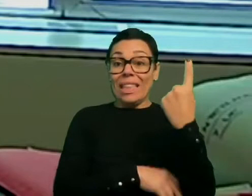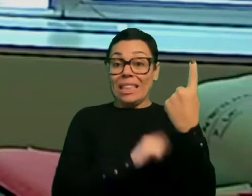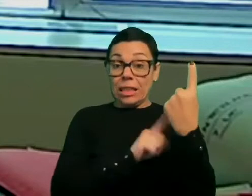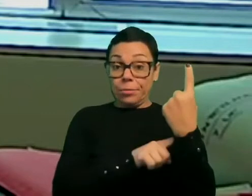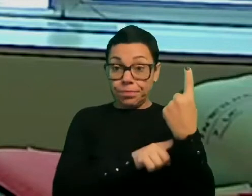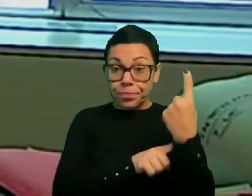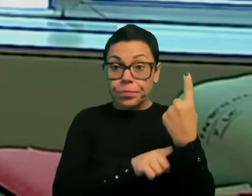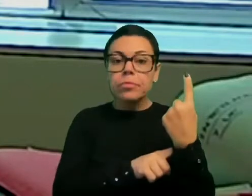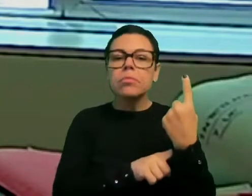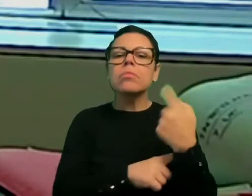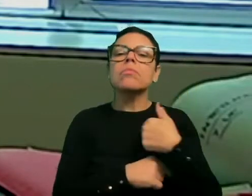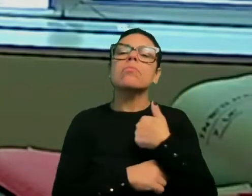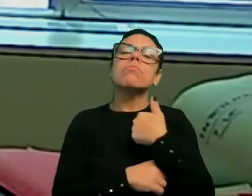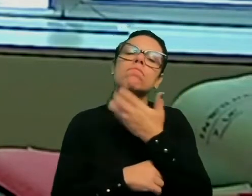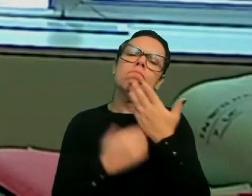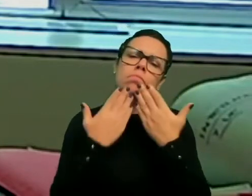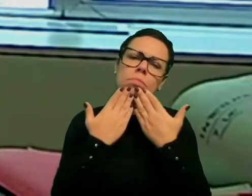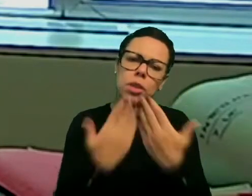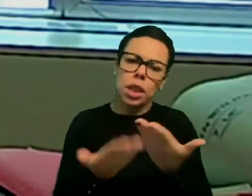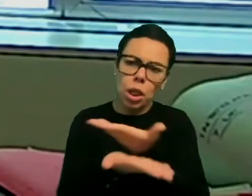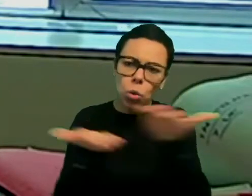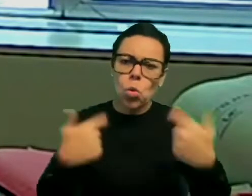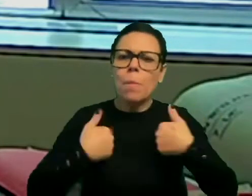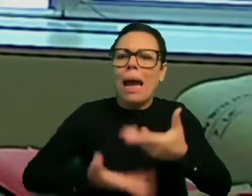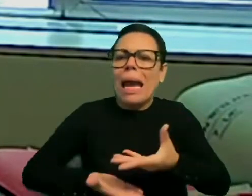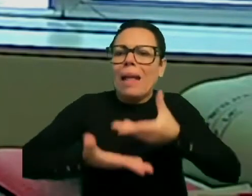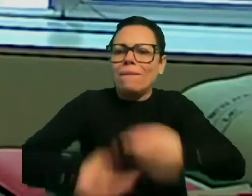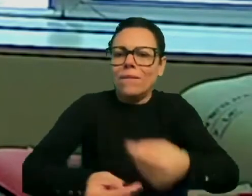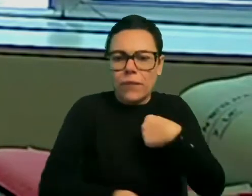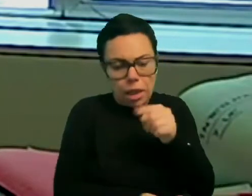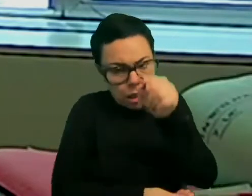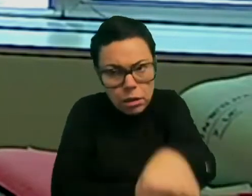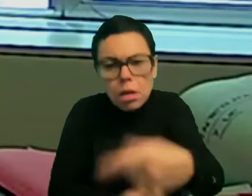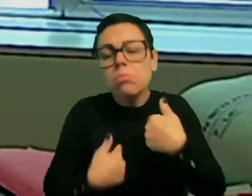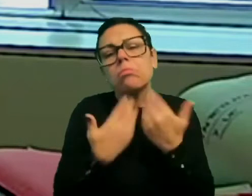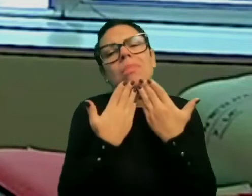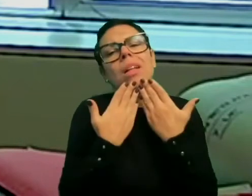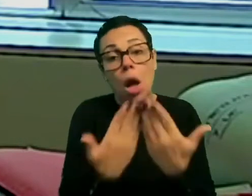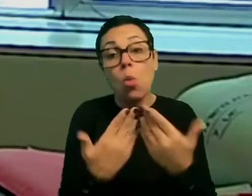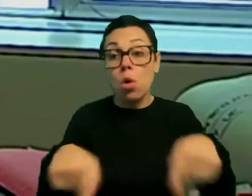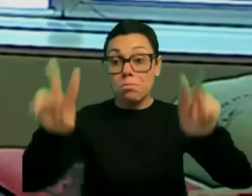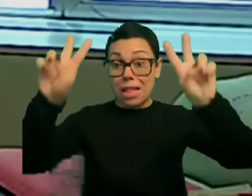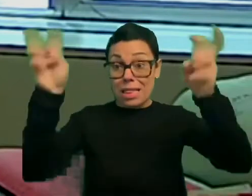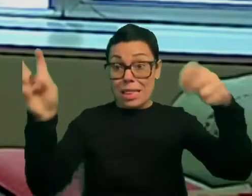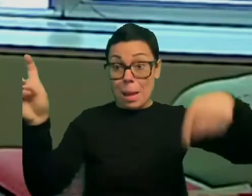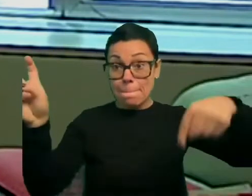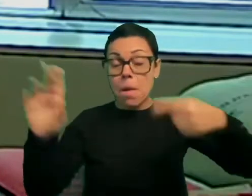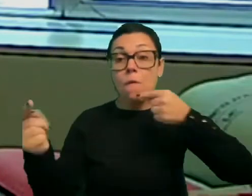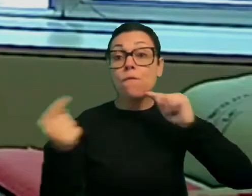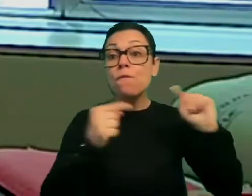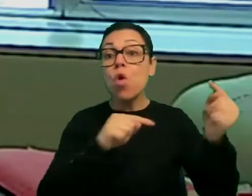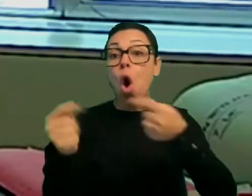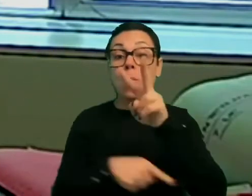Gender Equality for inviting me to join this 2022 Gender Equality Forum. It is a pleasure and an opportunity to share with